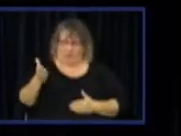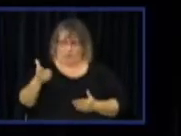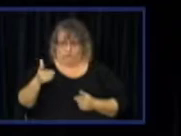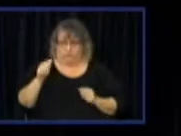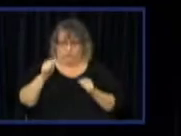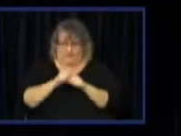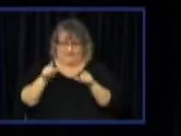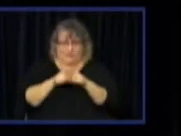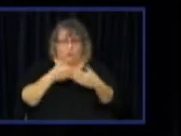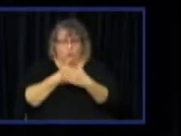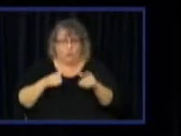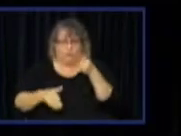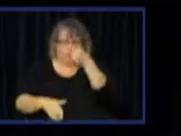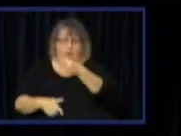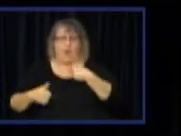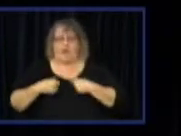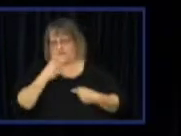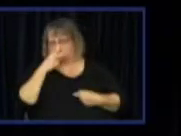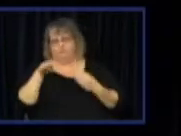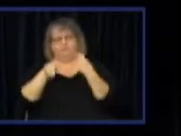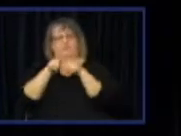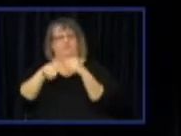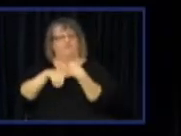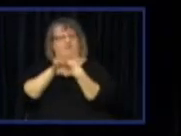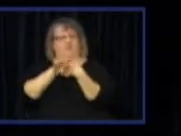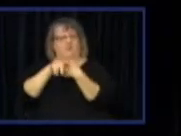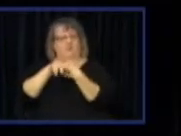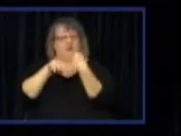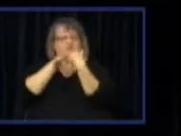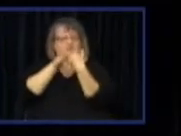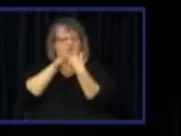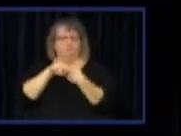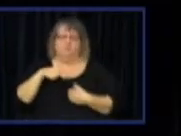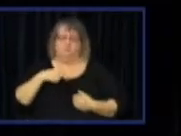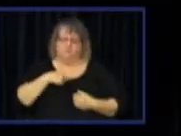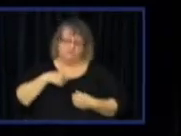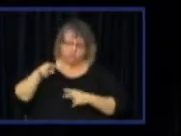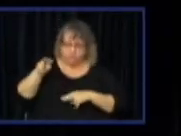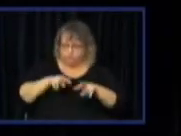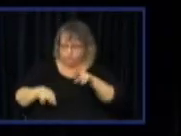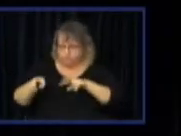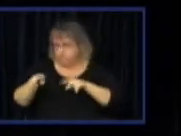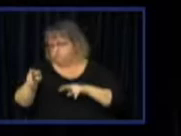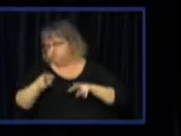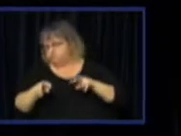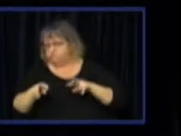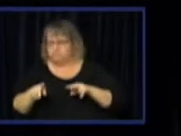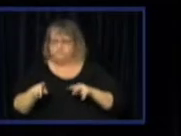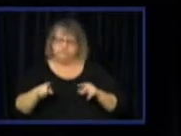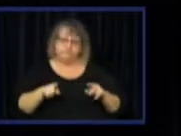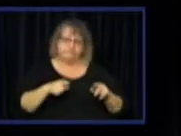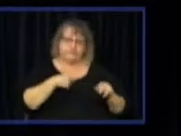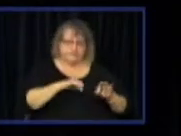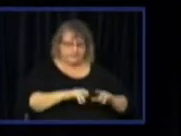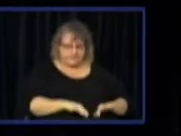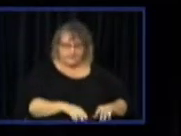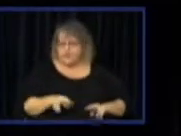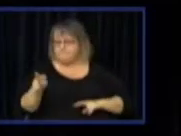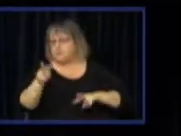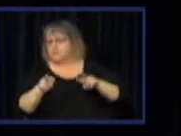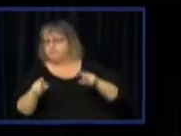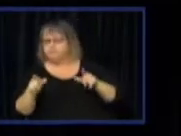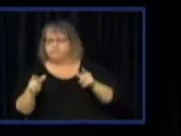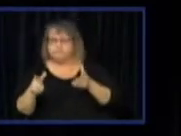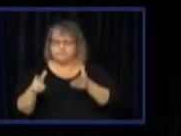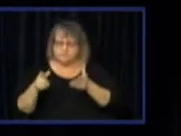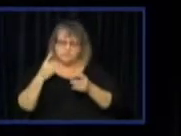physically located in Molokai, I'm here in Honolulu, I can evaluate the patient myself. I can take my own history. I can examine the